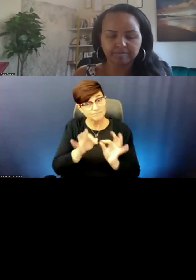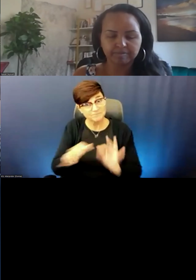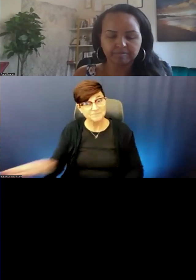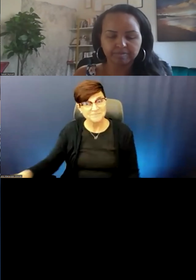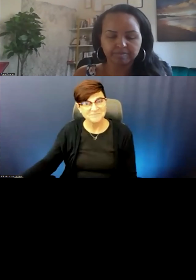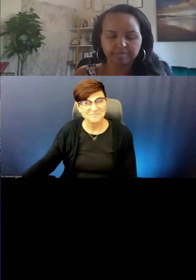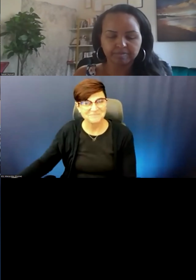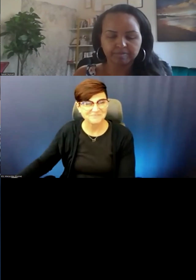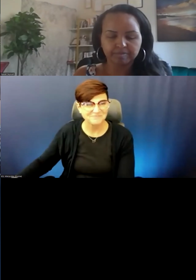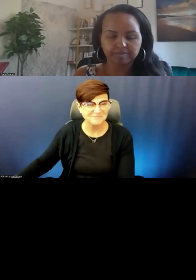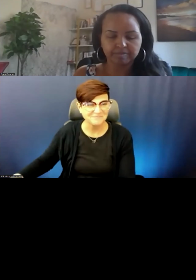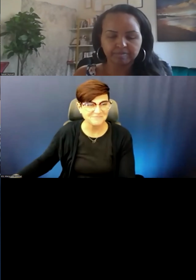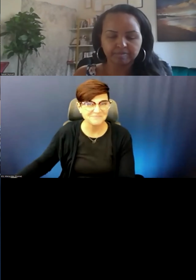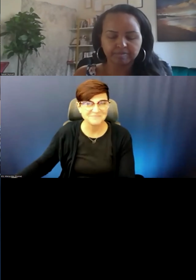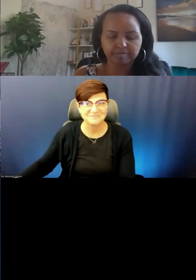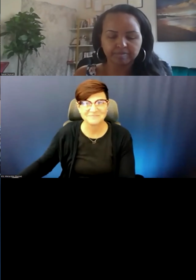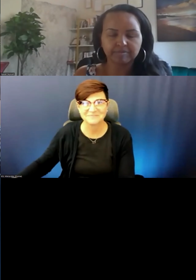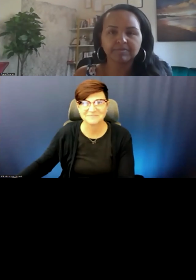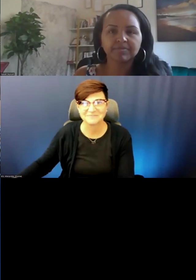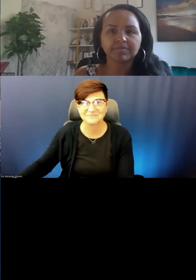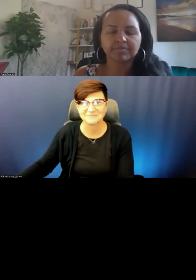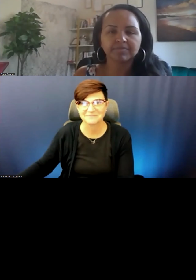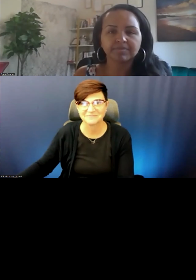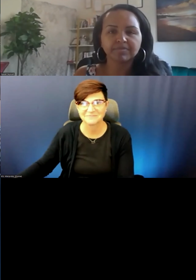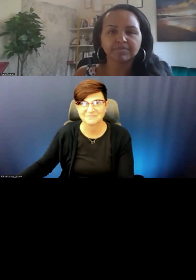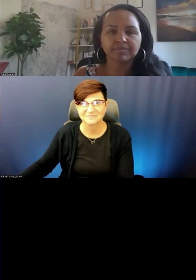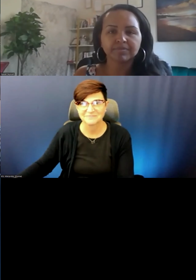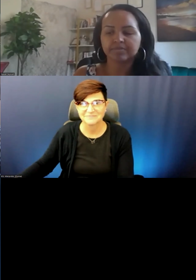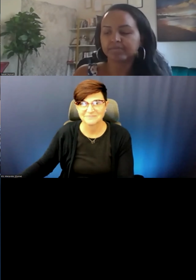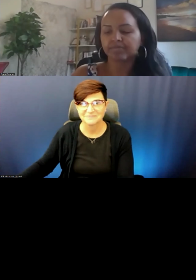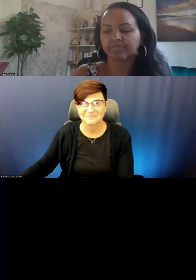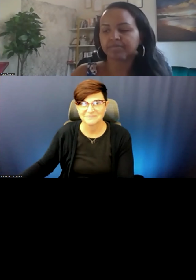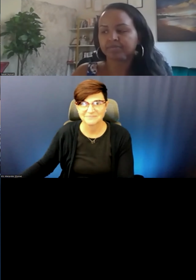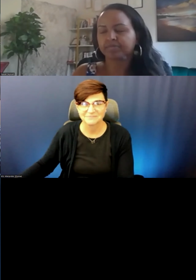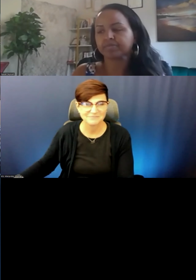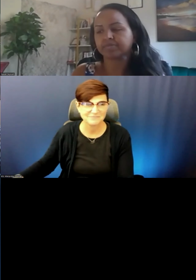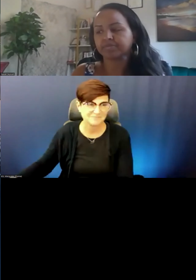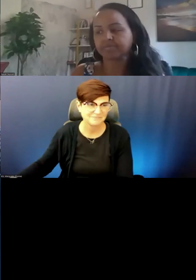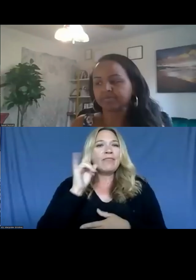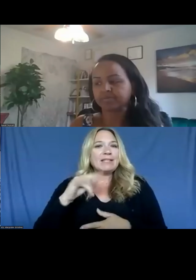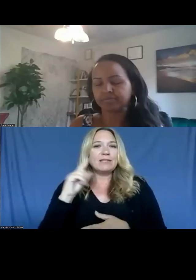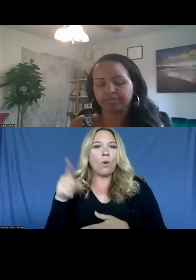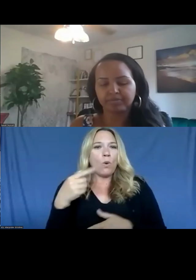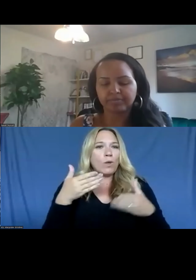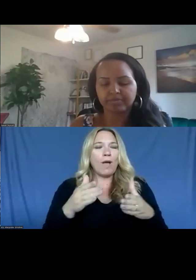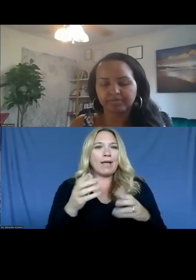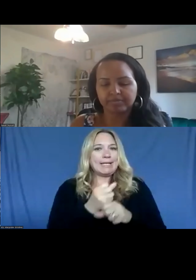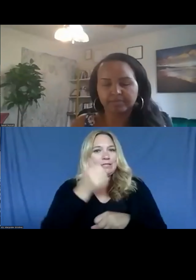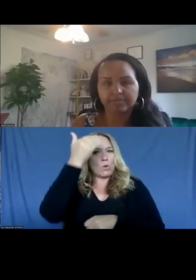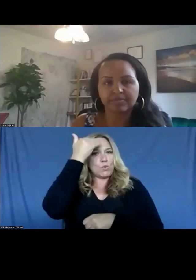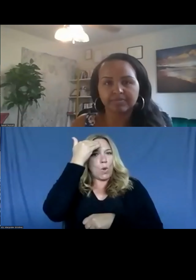playbook or the network, is a way to really get to know those players, because their next step will be to come to